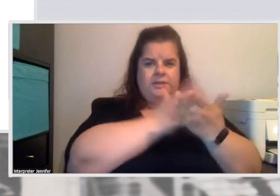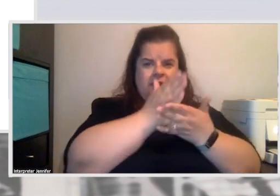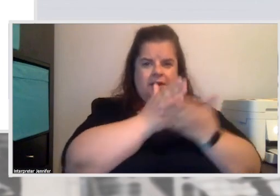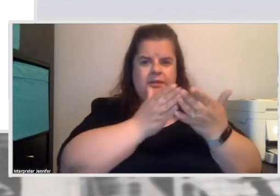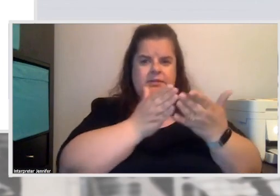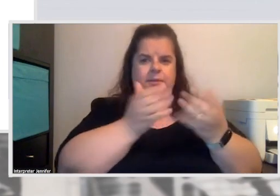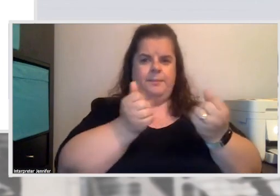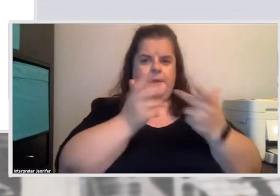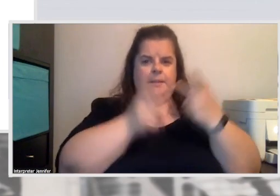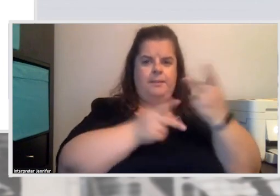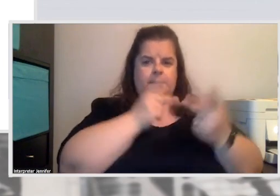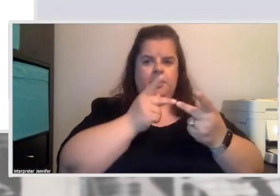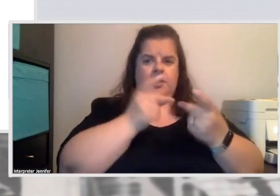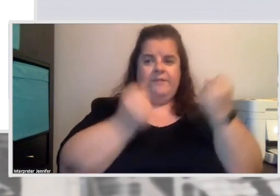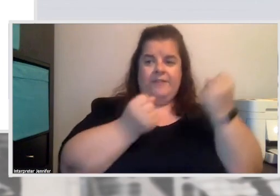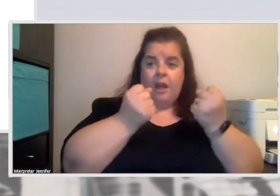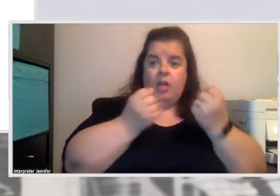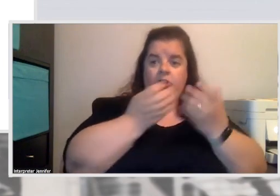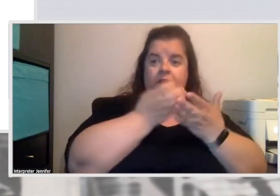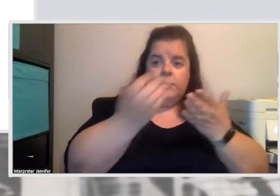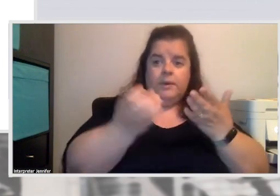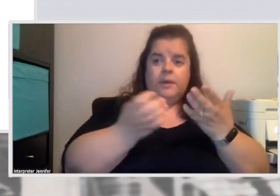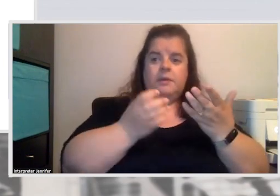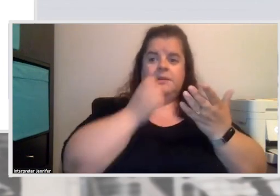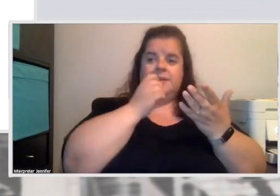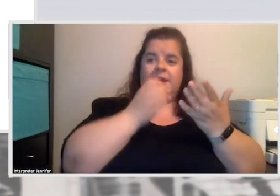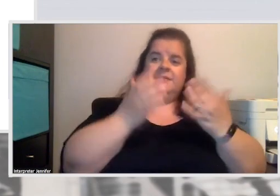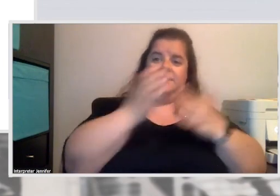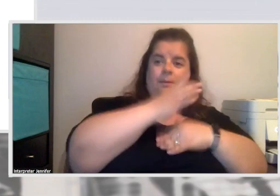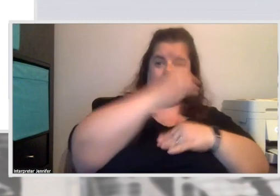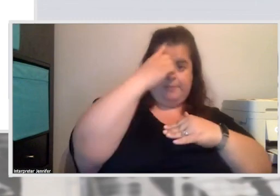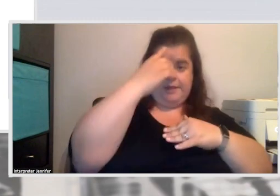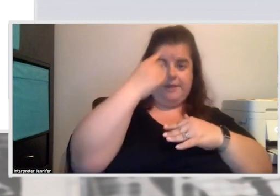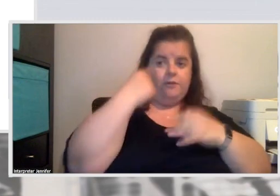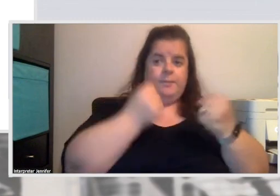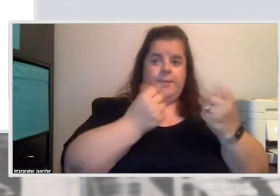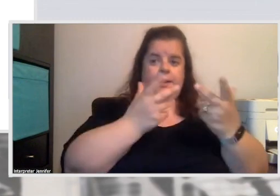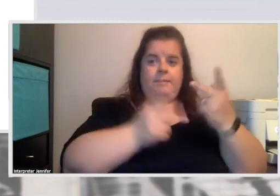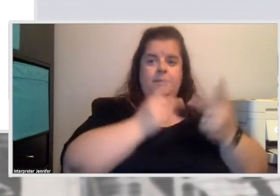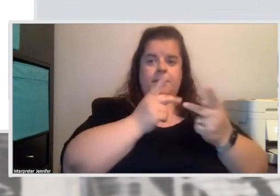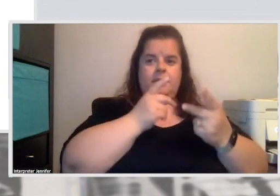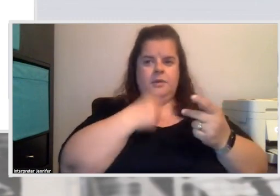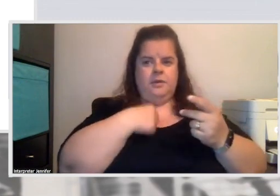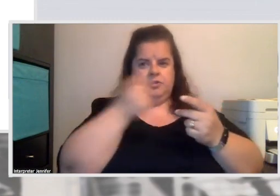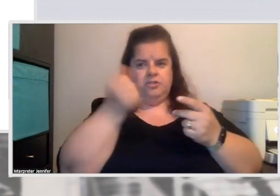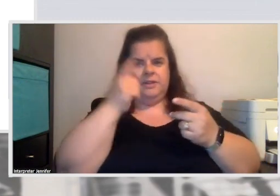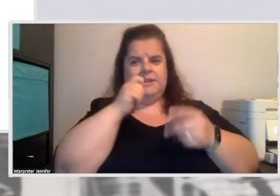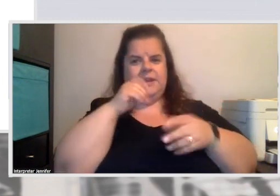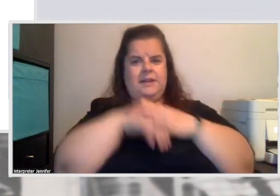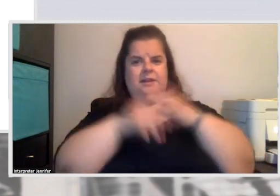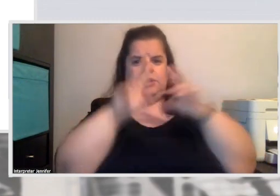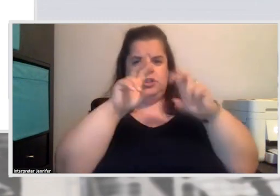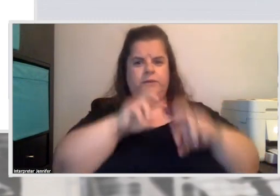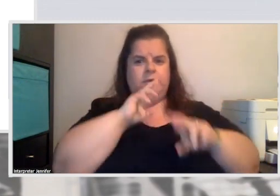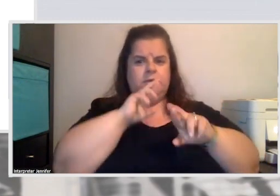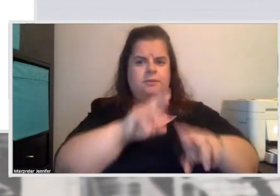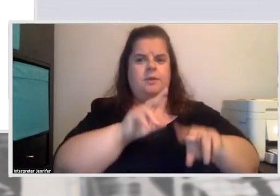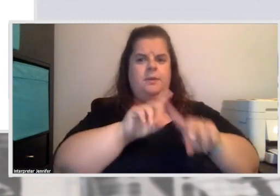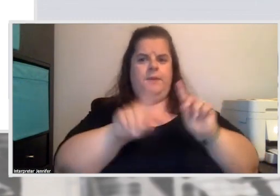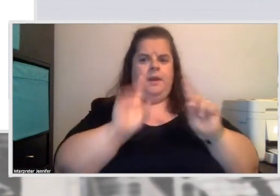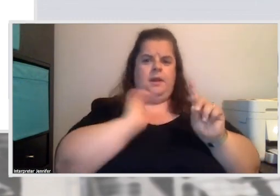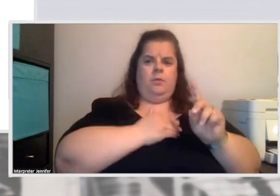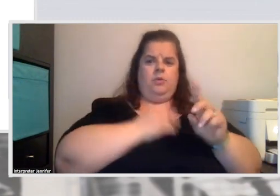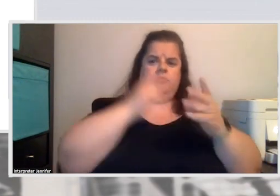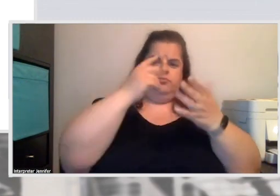people, vehicles and equipment, it's not on top of mind for a lot of people. So it's understandable that it wasn't in the survey responses. But to our discussion earlier